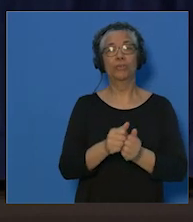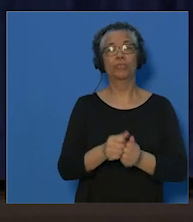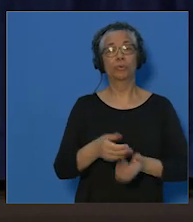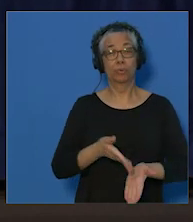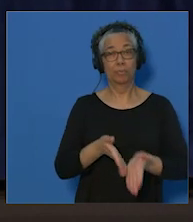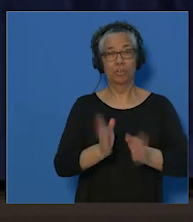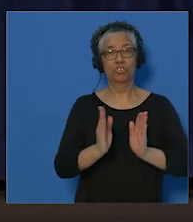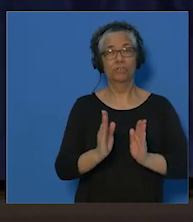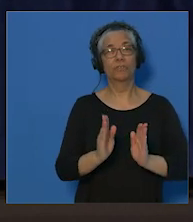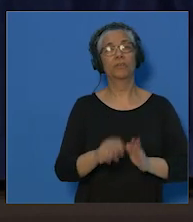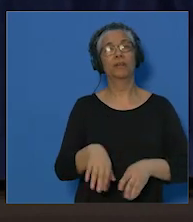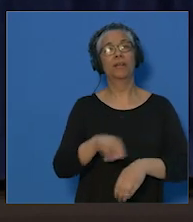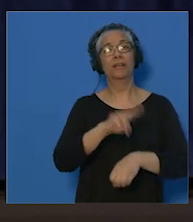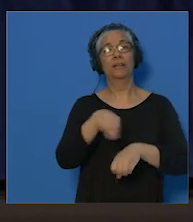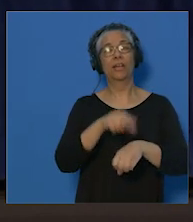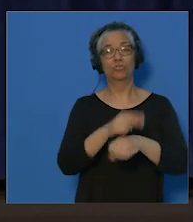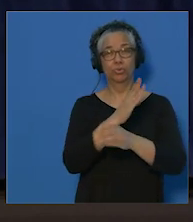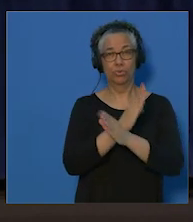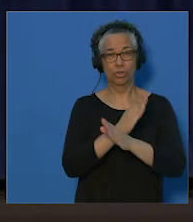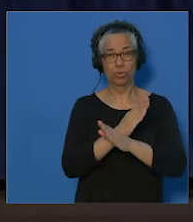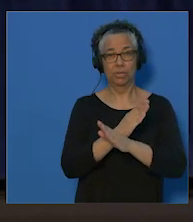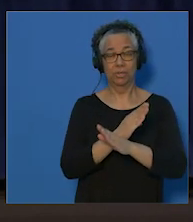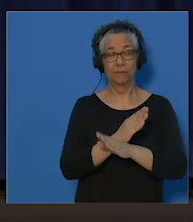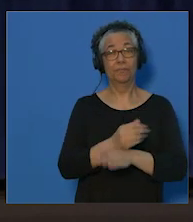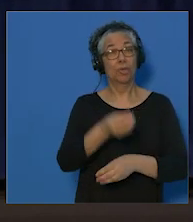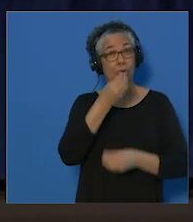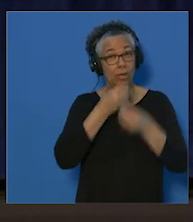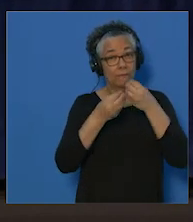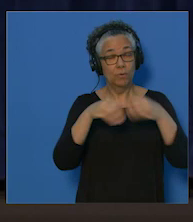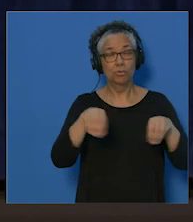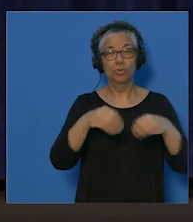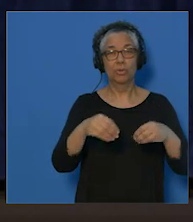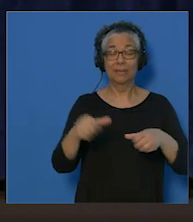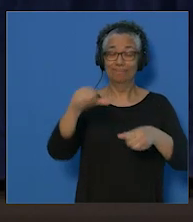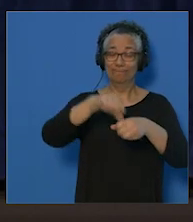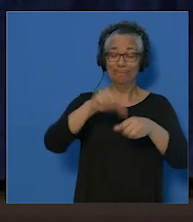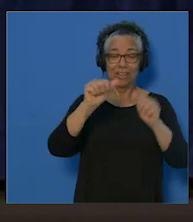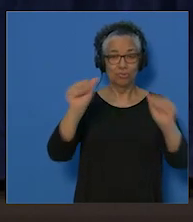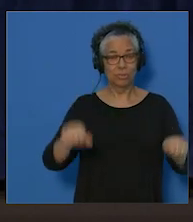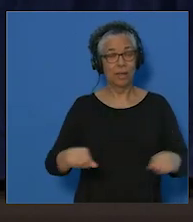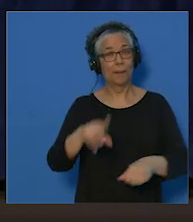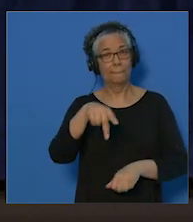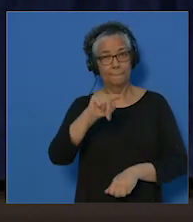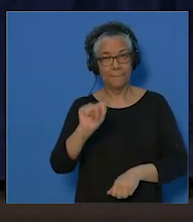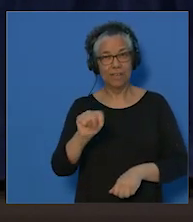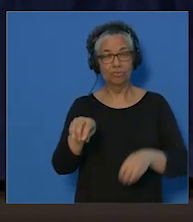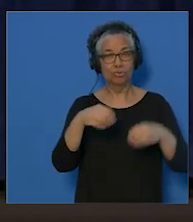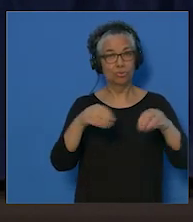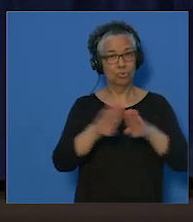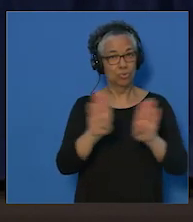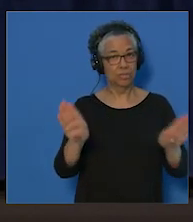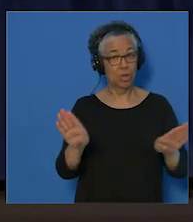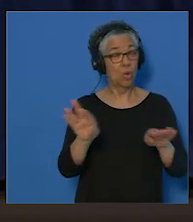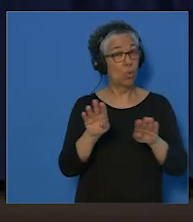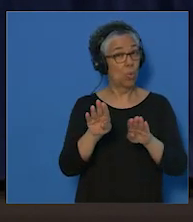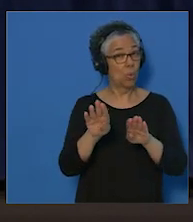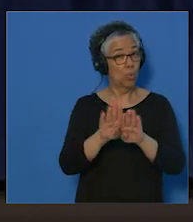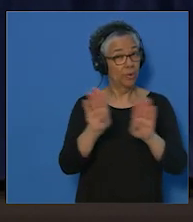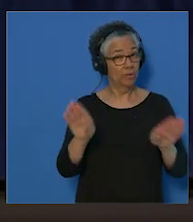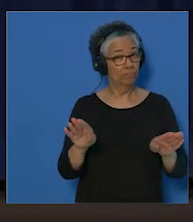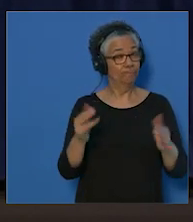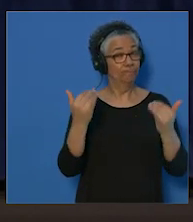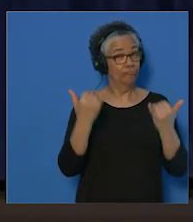National Security. Grocery stores and gas stations and pet stores remain open under the current conditions